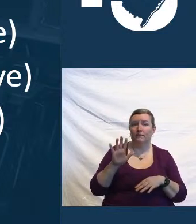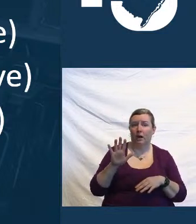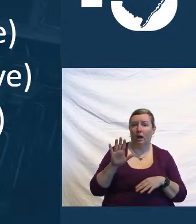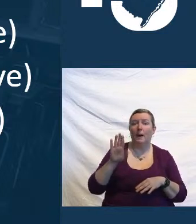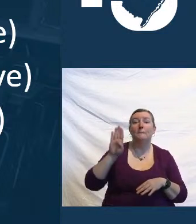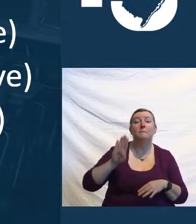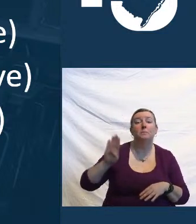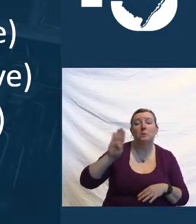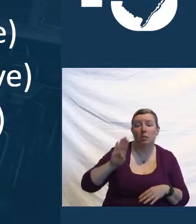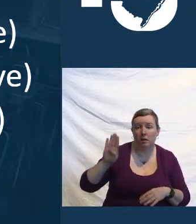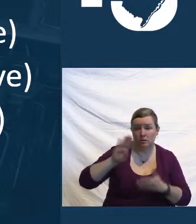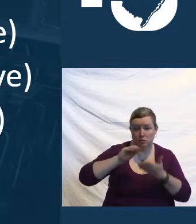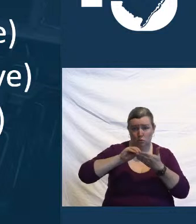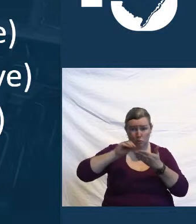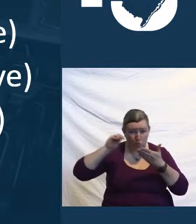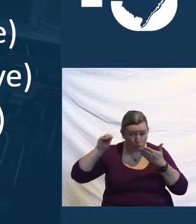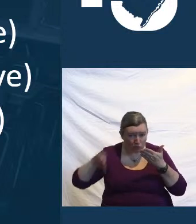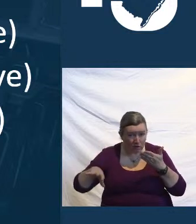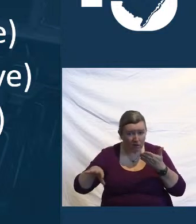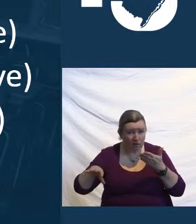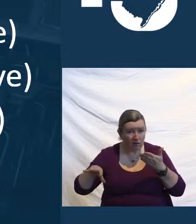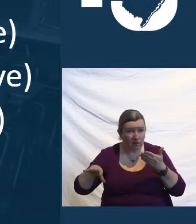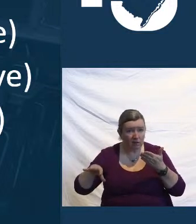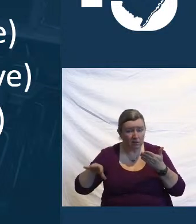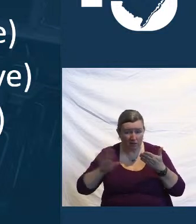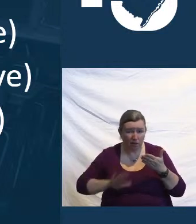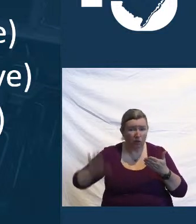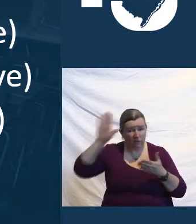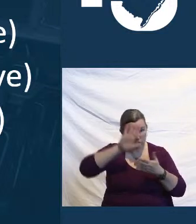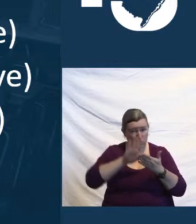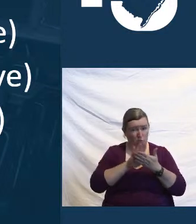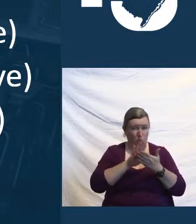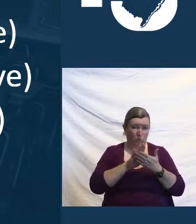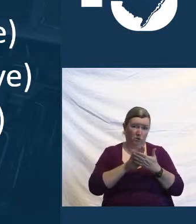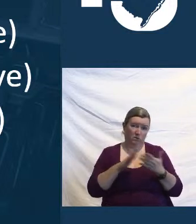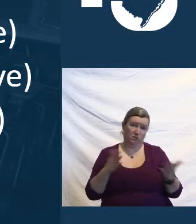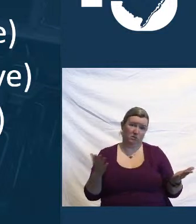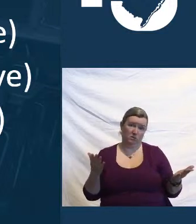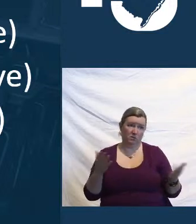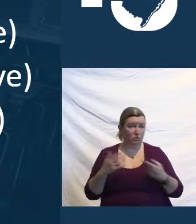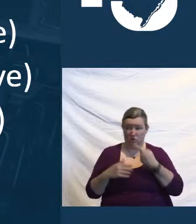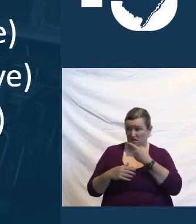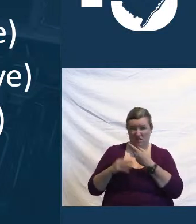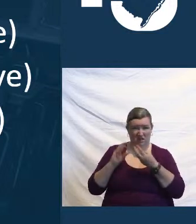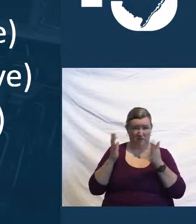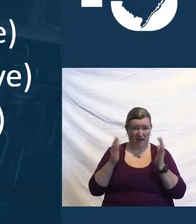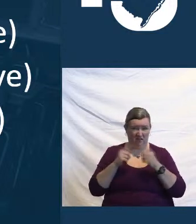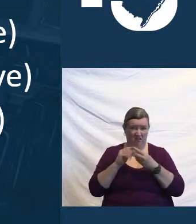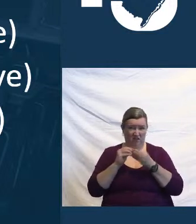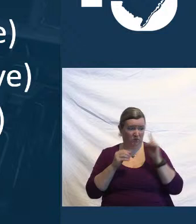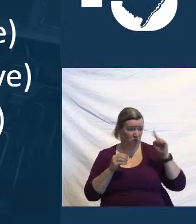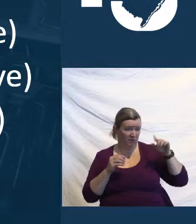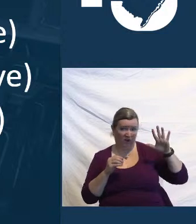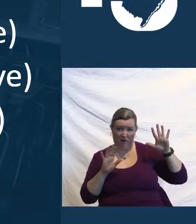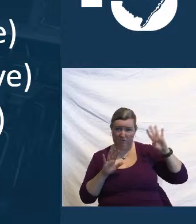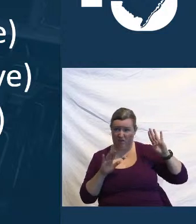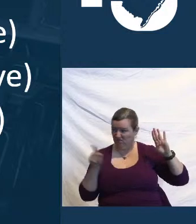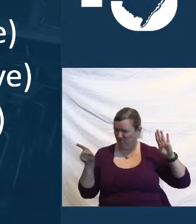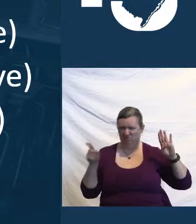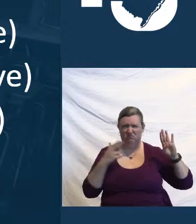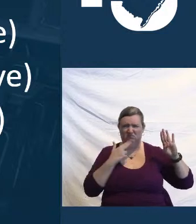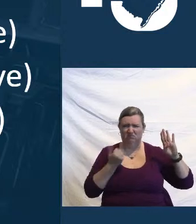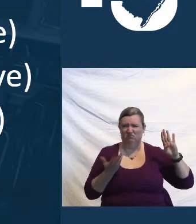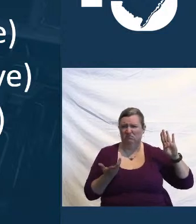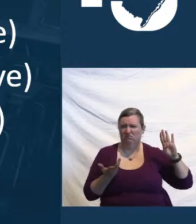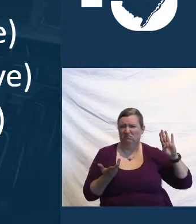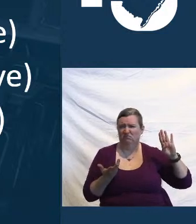3,500 school buildings statewide. These overall numbers are proving that our multi-layered approach to safety is working,